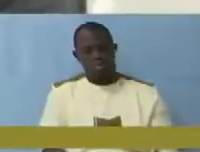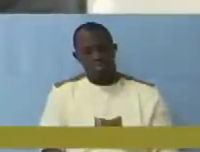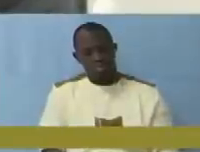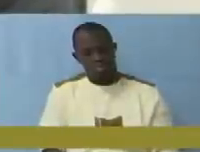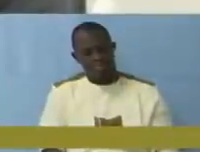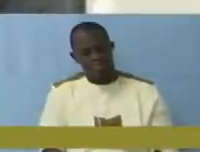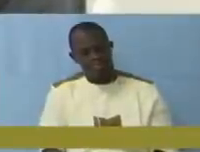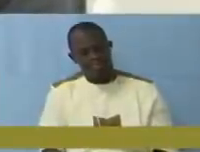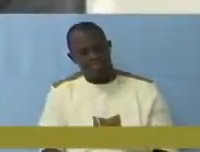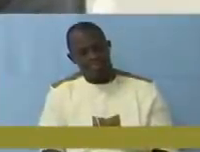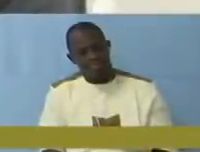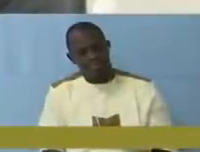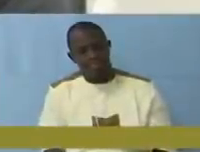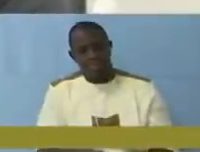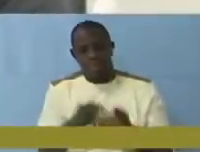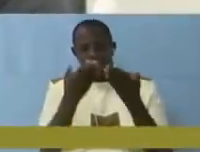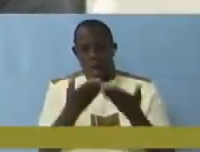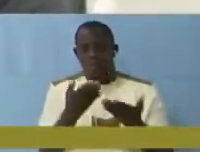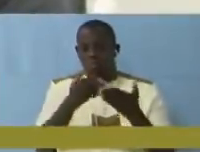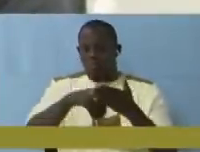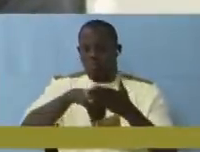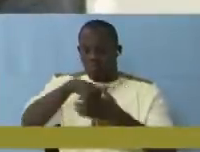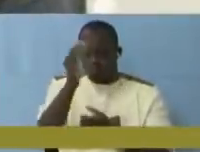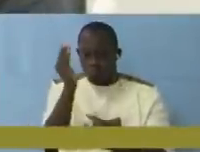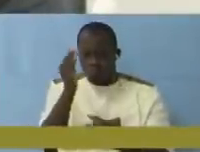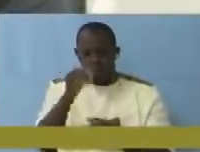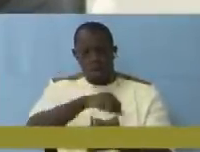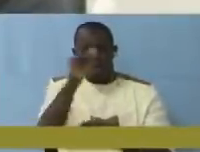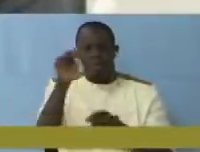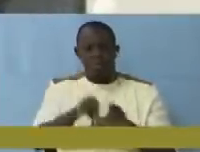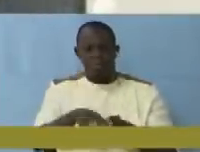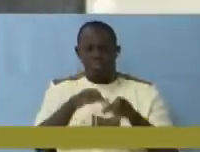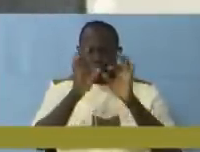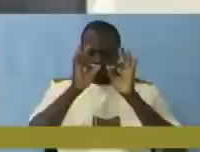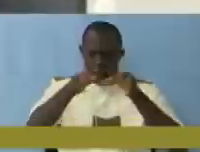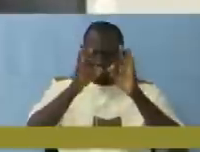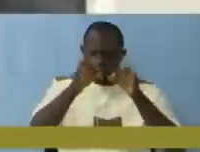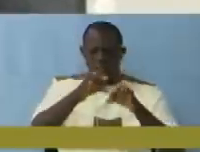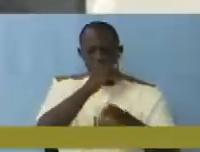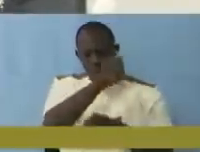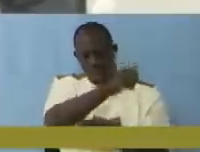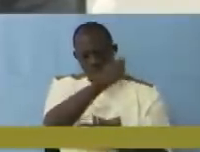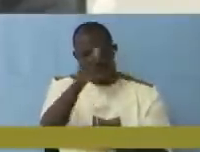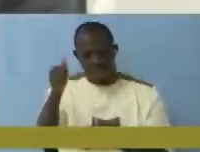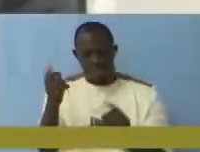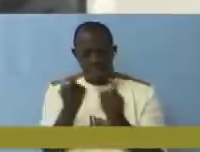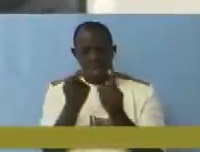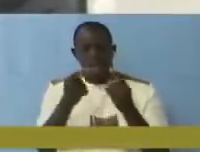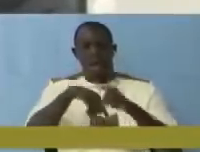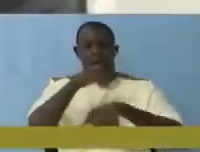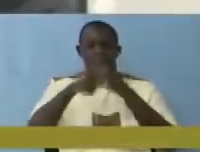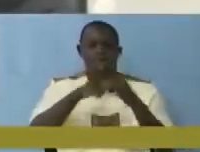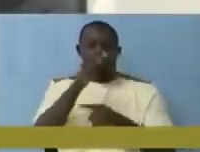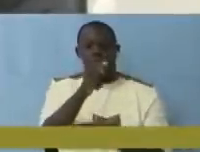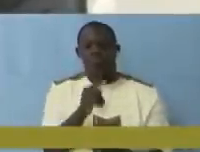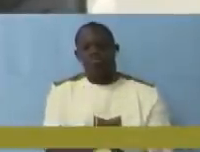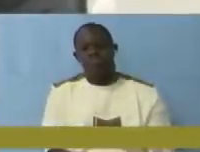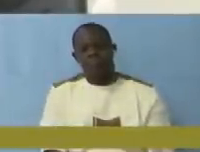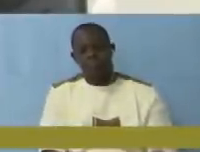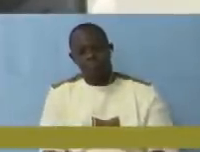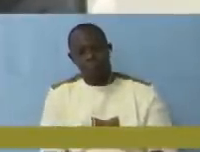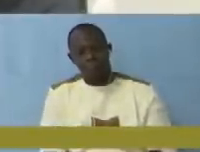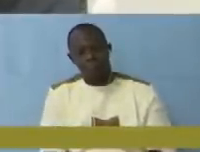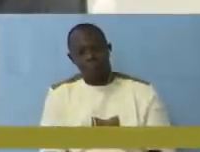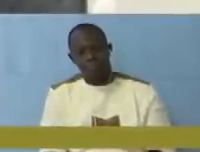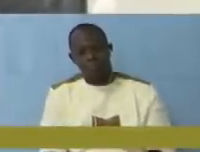ko woni kono dong come out findina and describe everything about you. yo ko nyimbe la nyafo ay